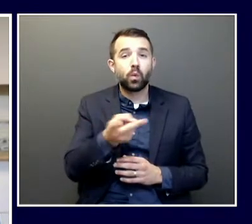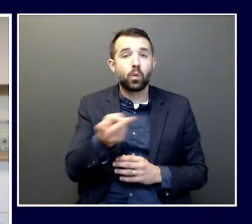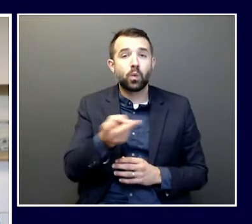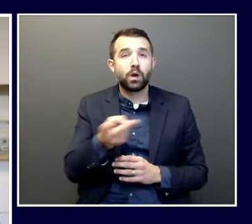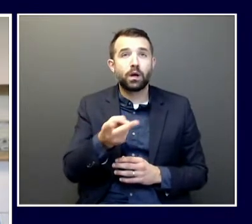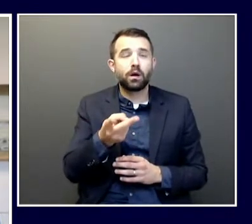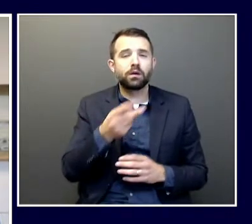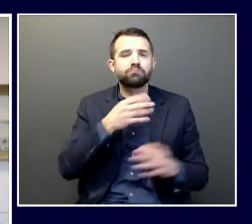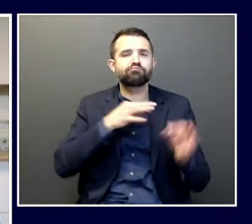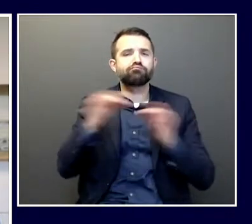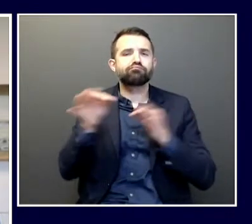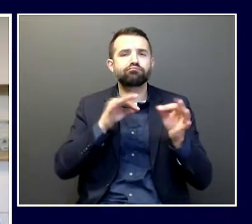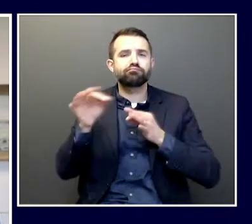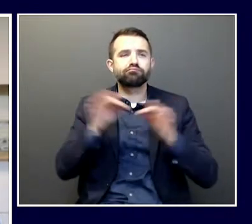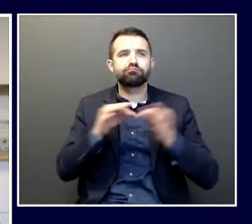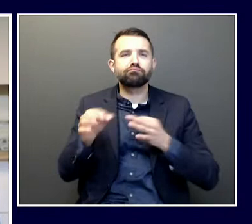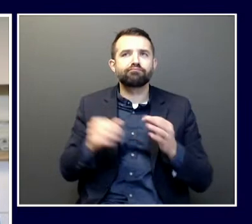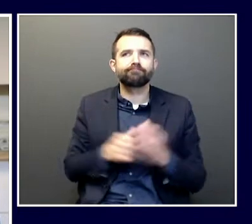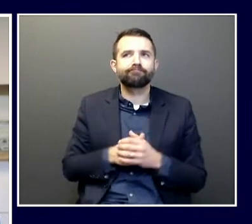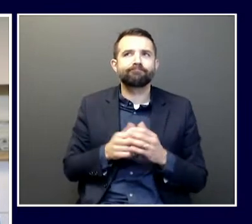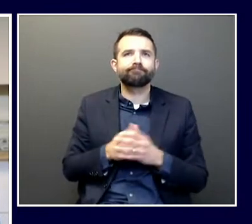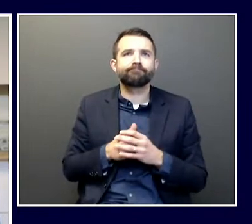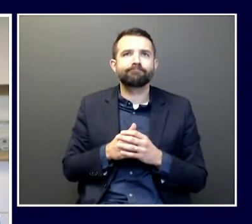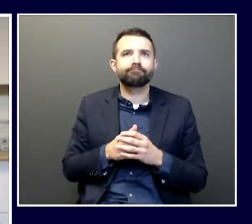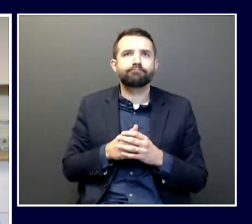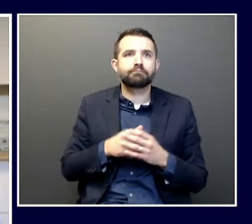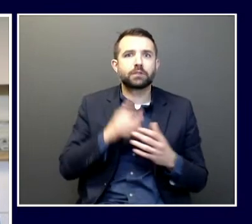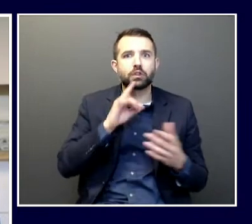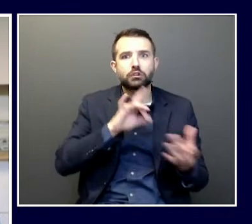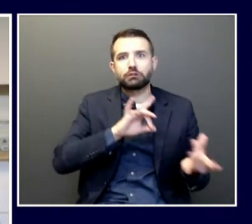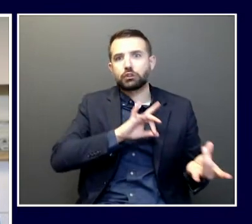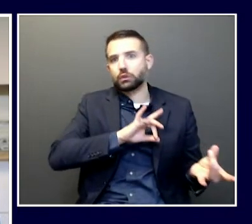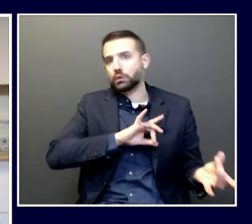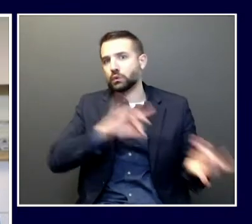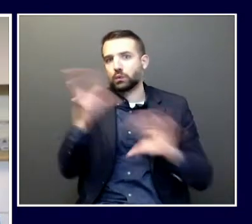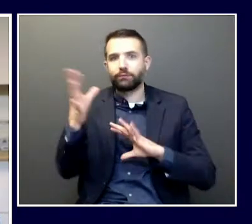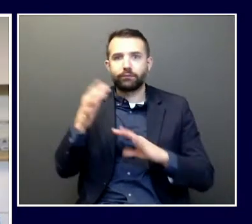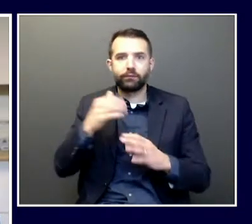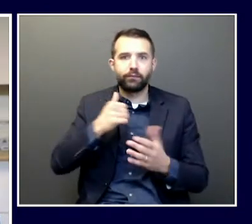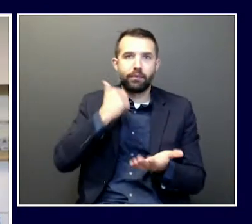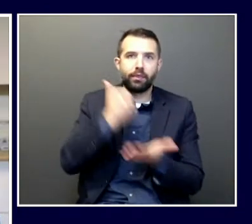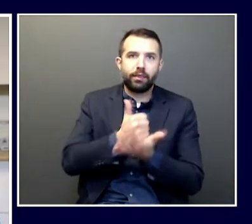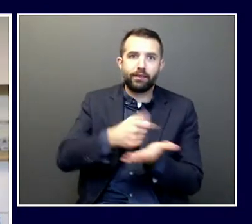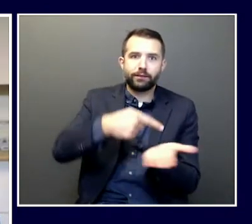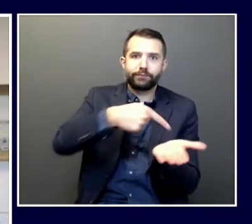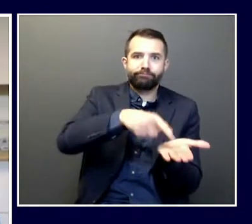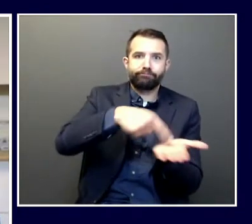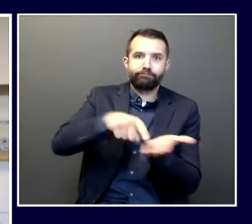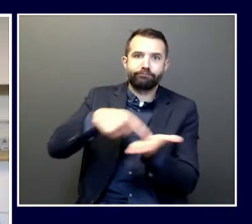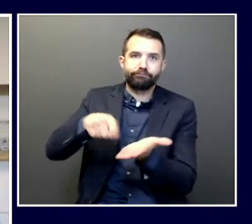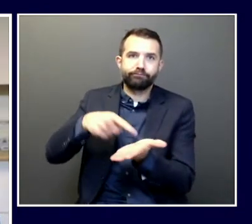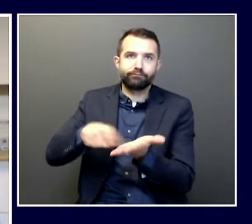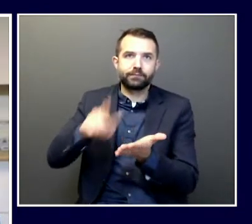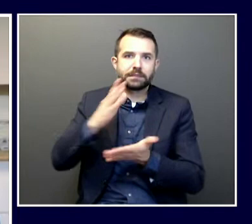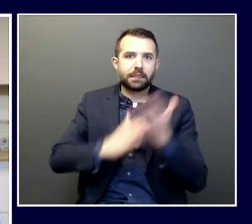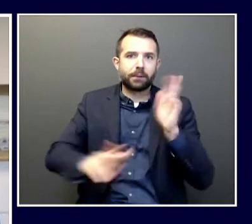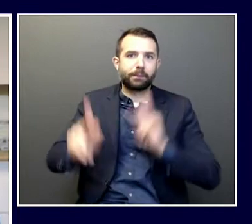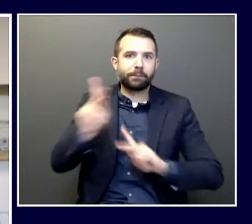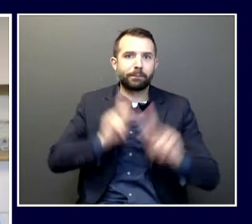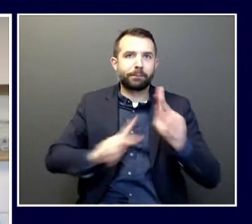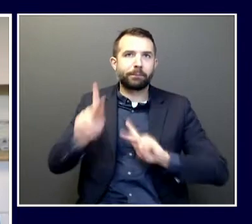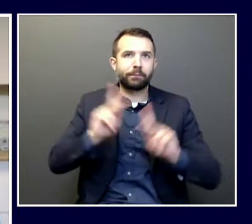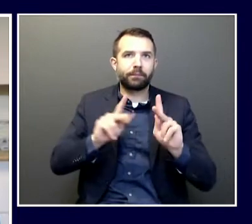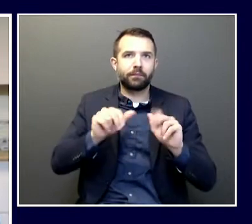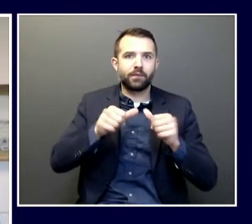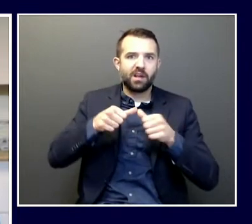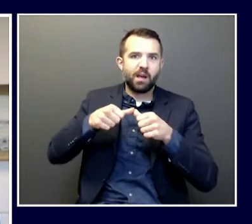disaster relief payments that are going out to individuals over the next 6 weeks? Sounds like those were going out by postal